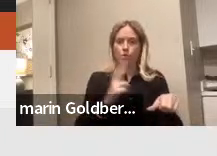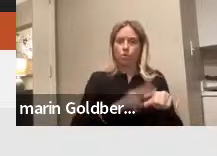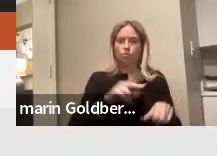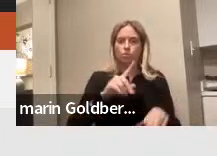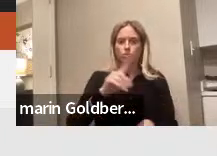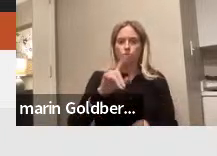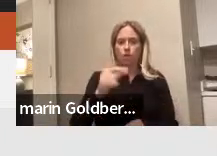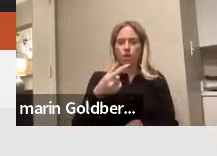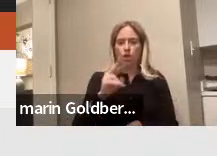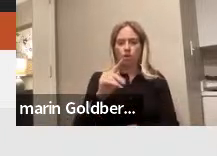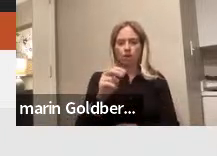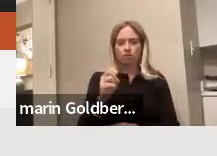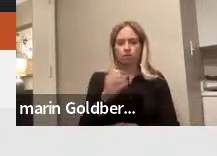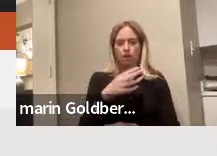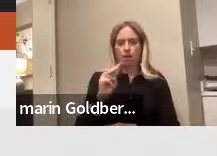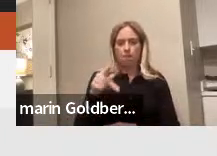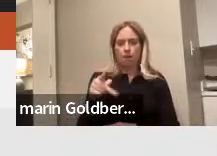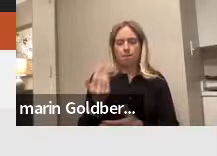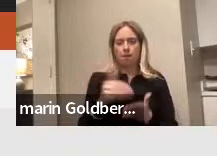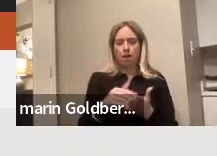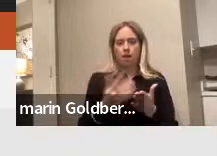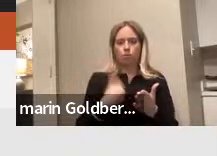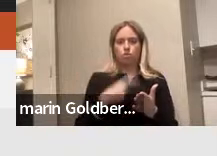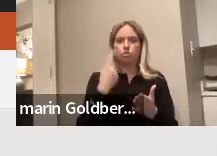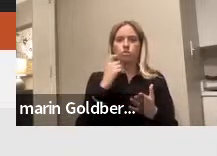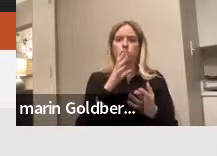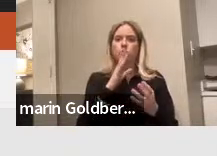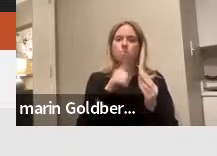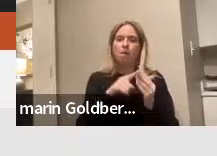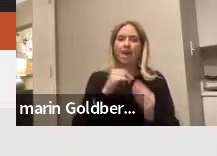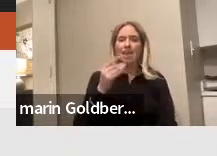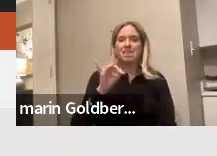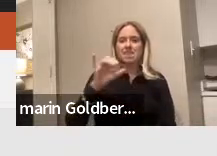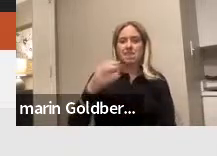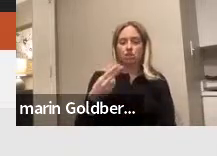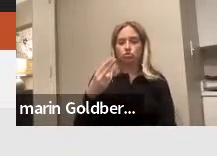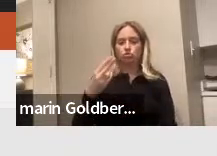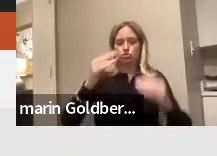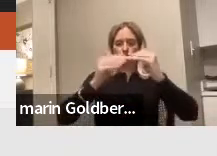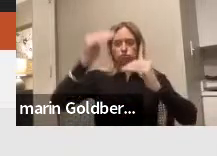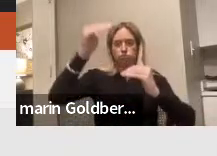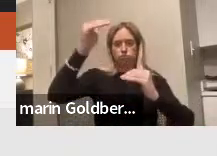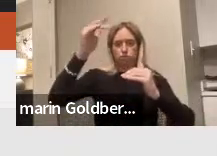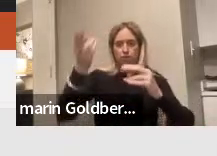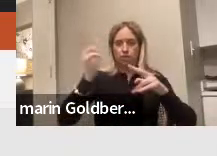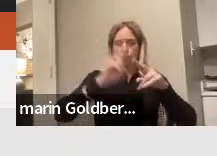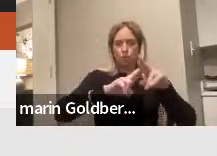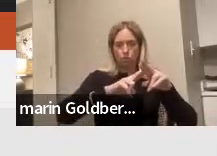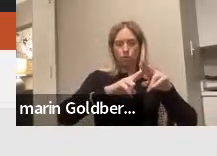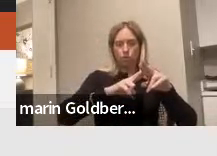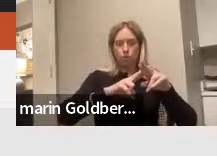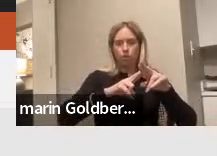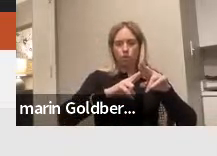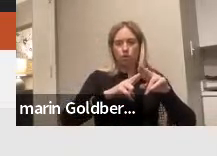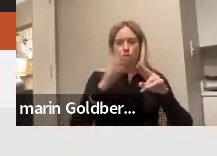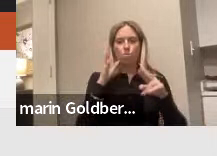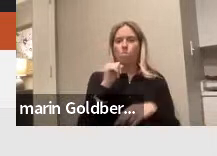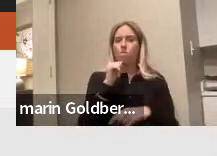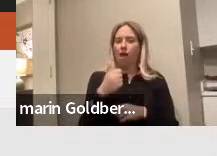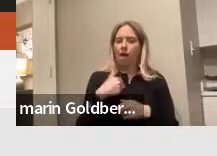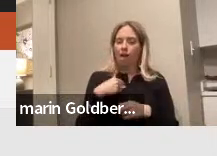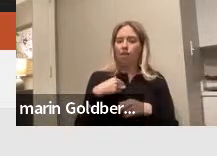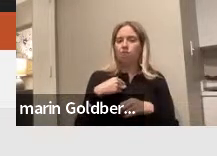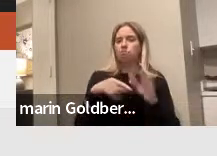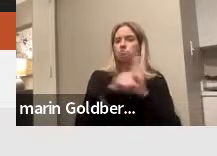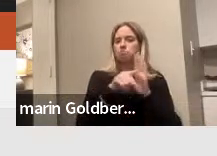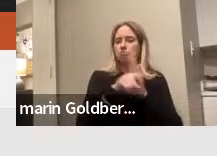and maps. Again, as we just talked about, the 18-inch increase in height of the porch roof will not have an